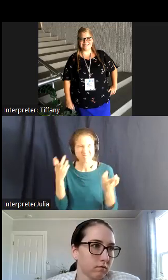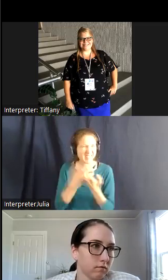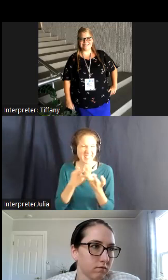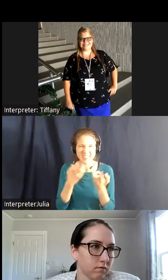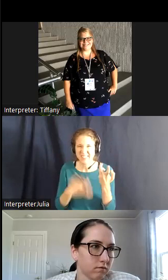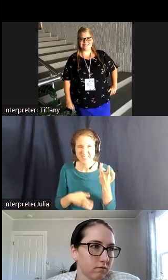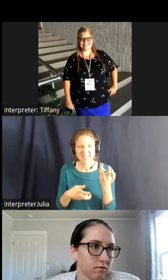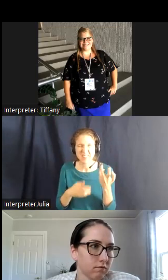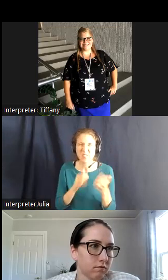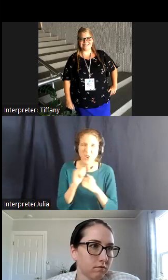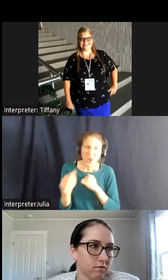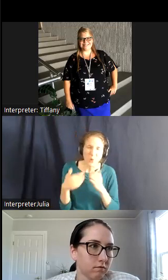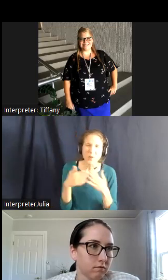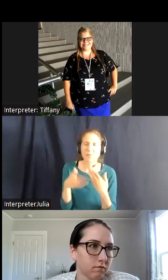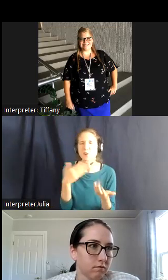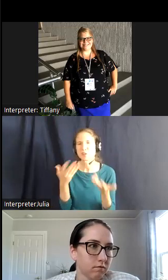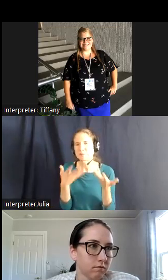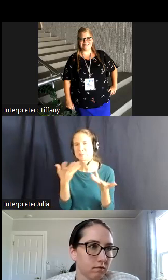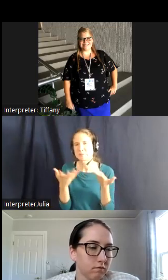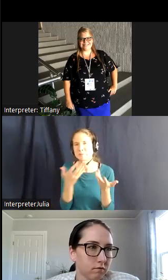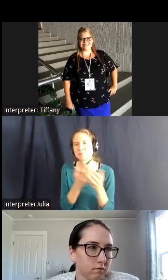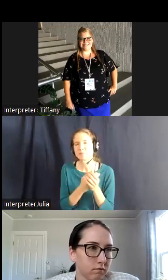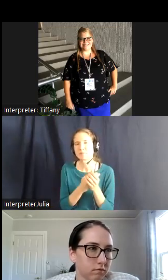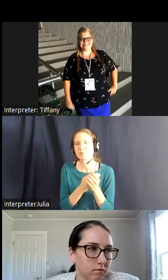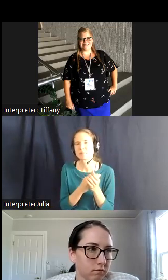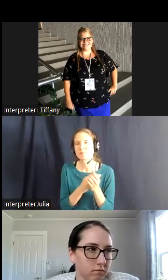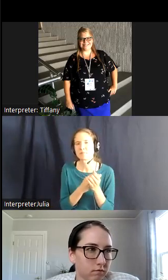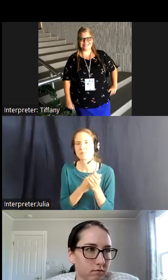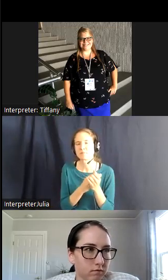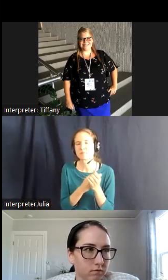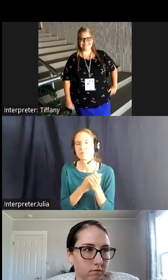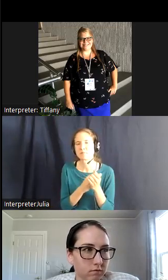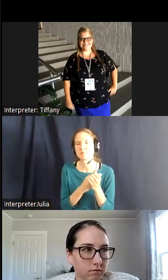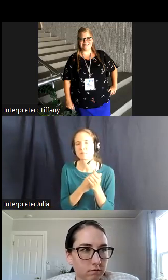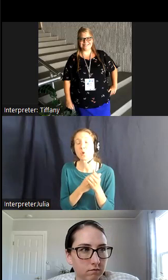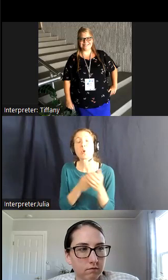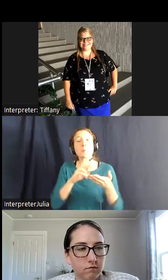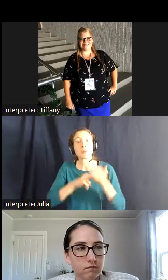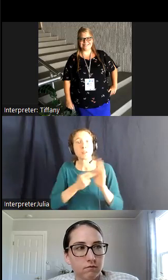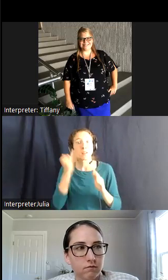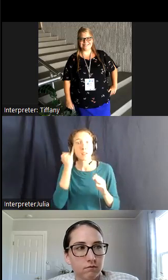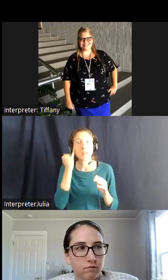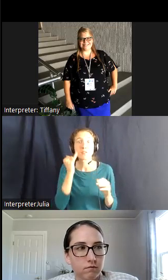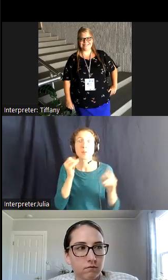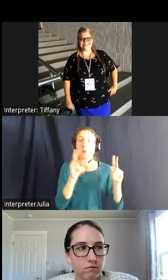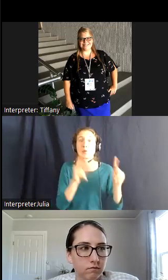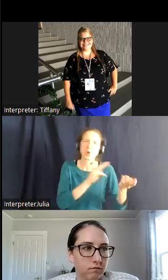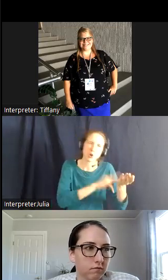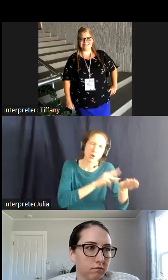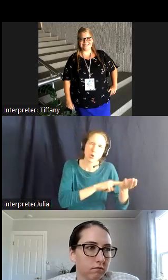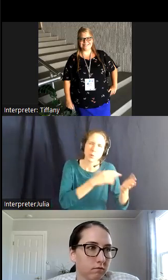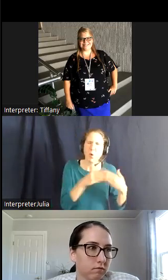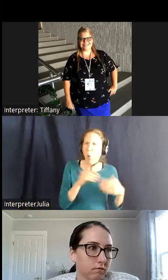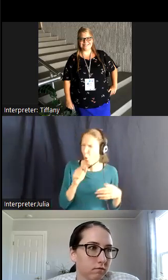a provider can't automatically fulfill its obligation by suggesting a provider that the person